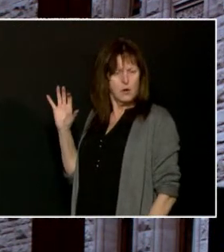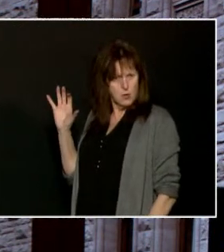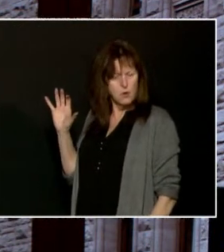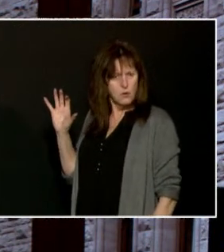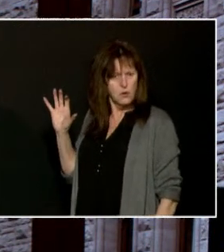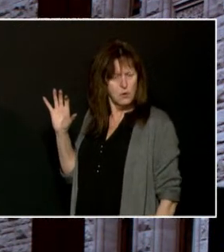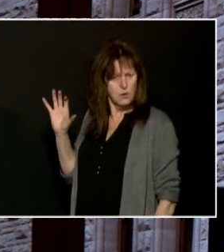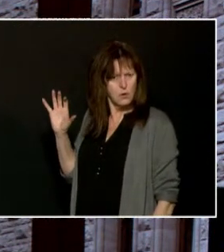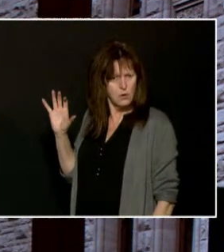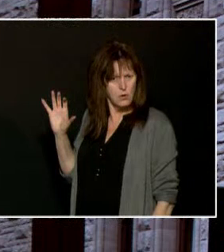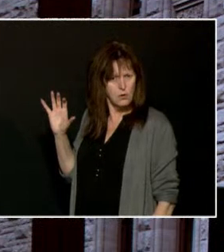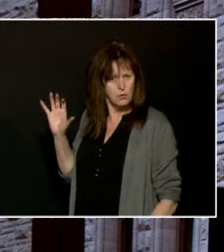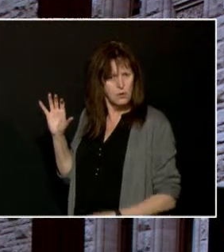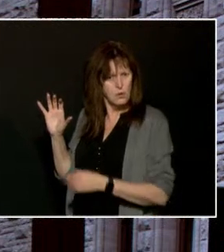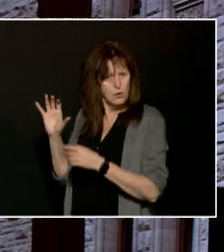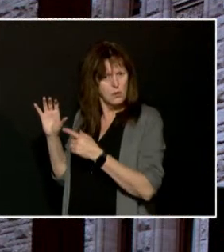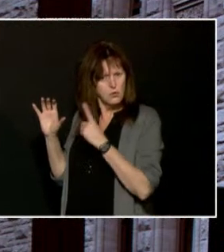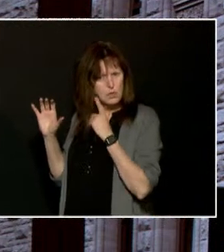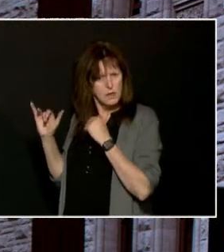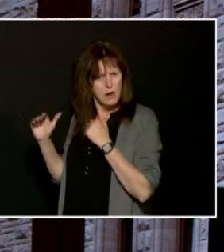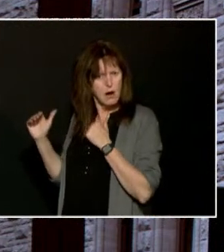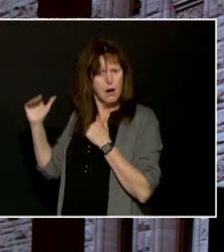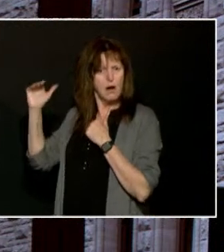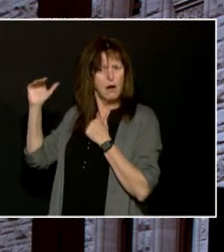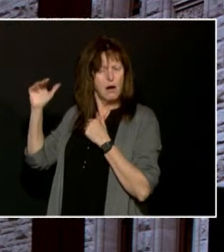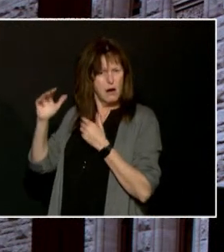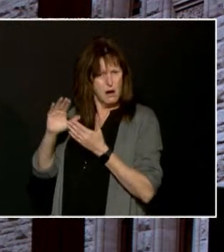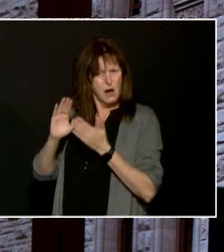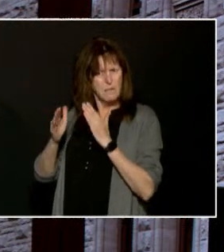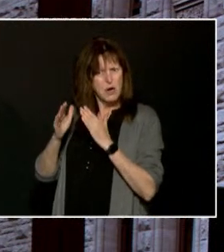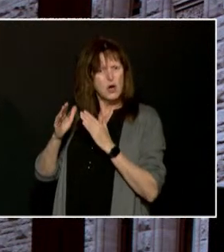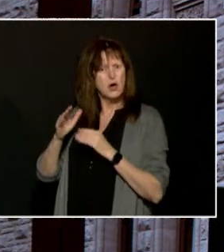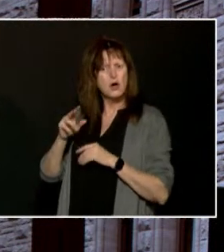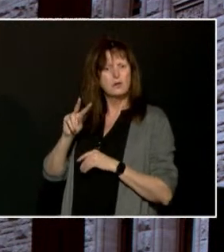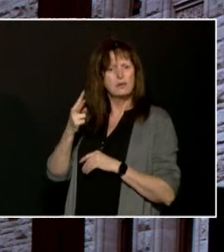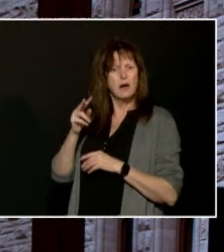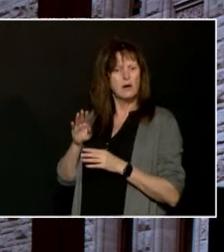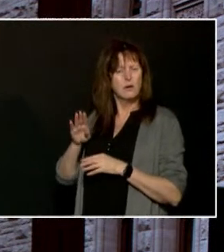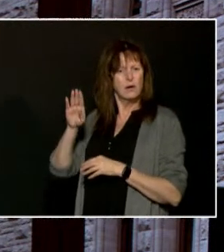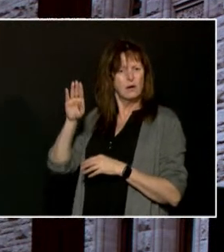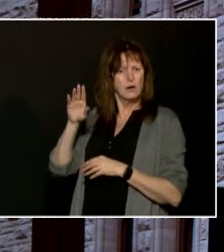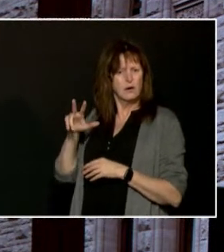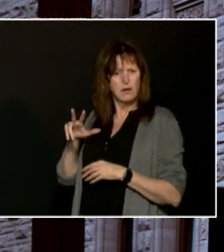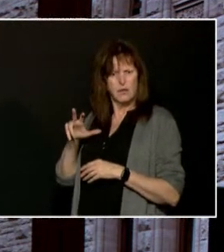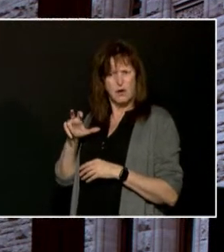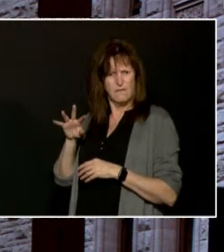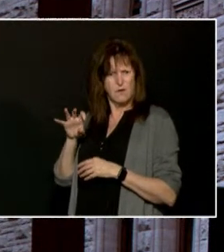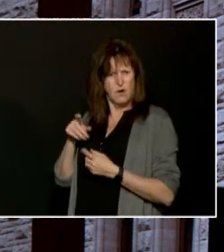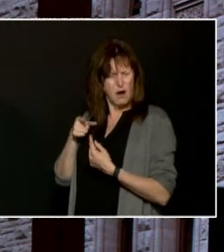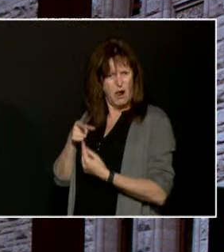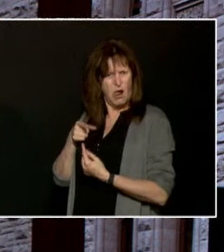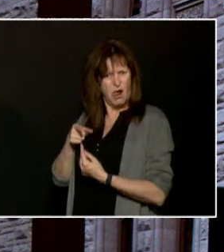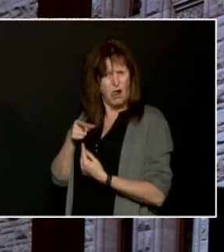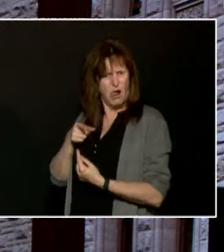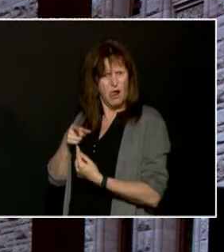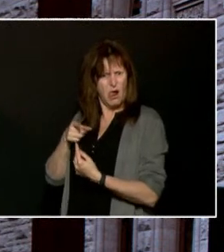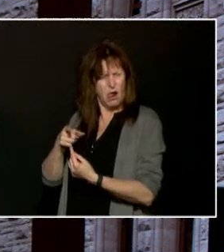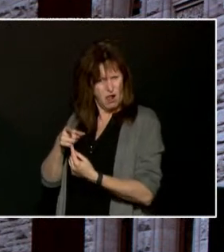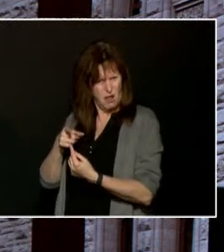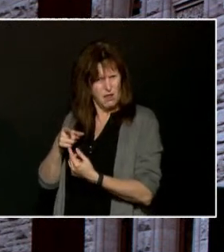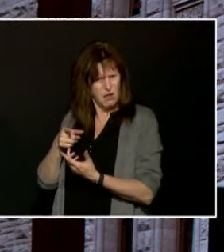where we were when we considered we were having challenges back with 300 to 400 cases in the ICU back not so many weeks